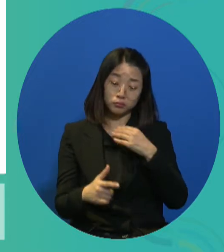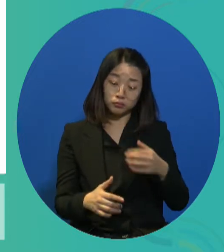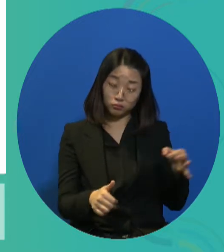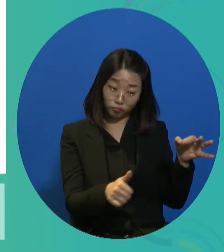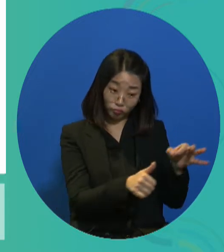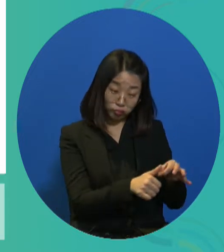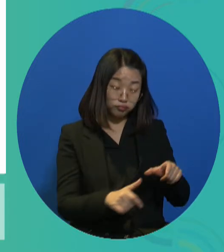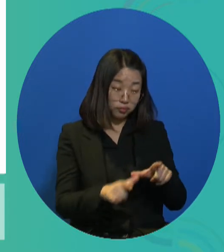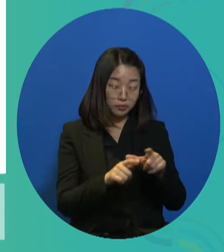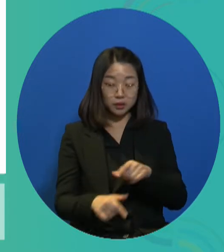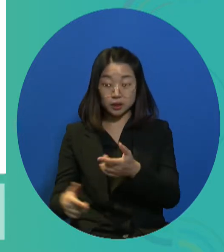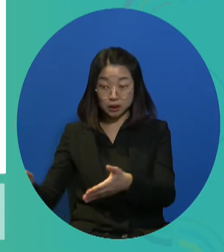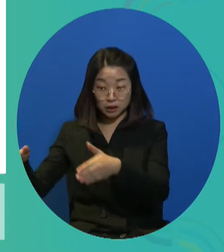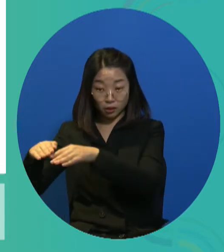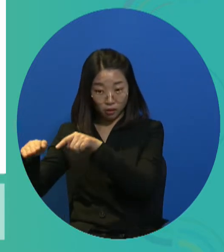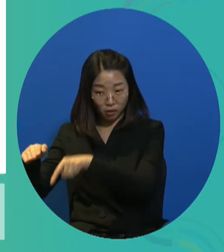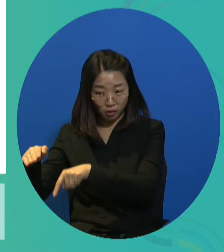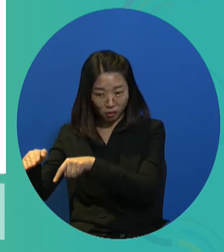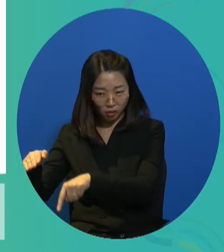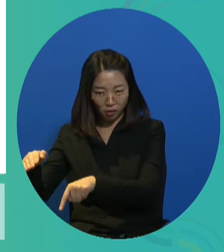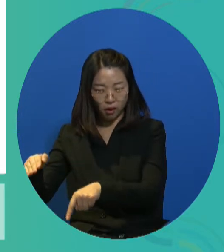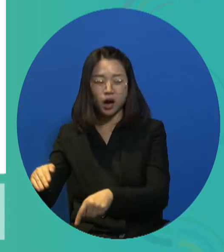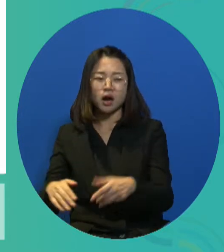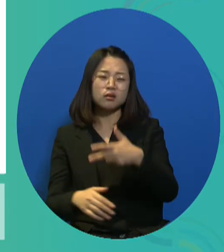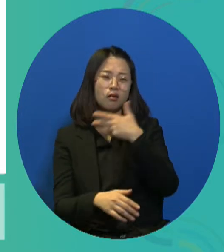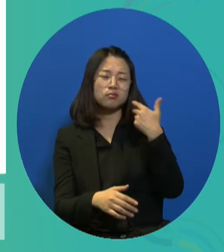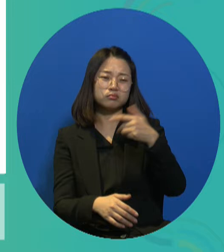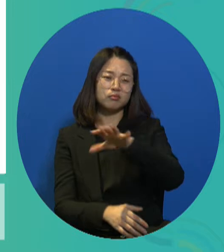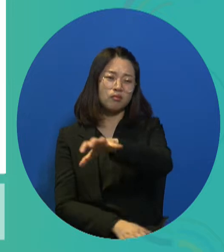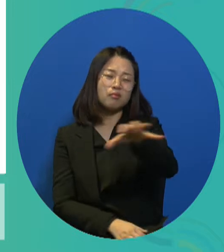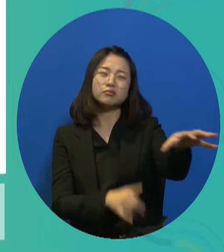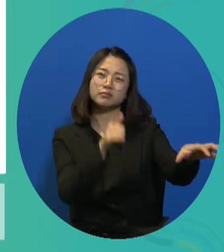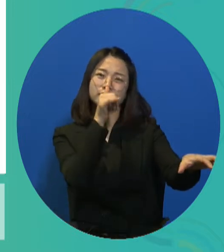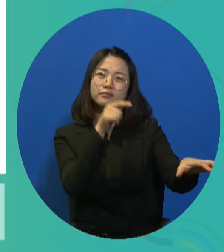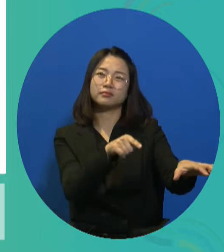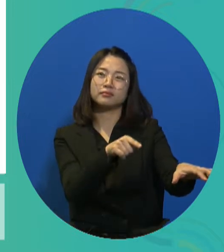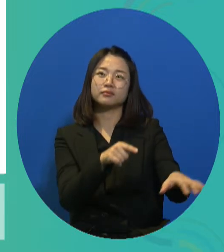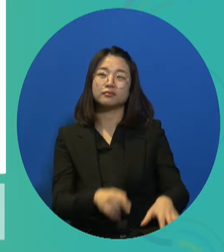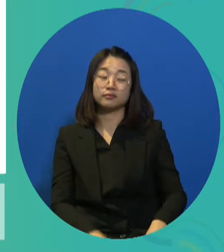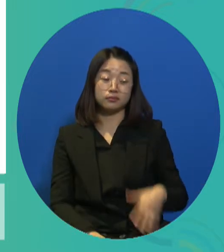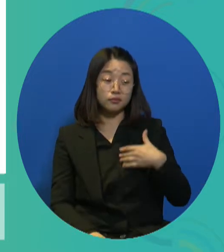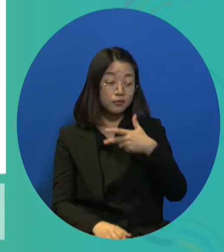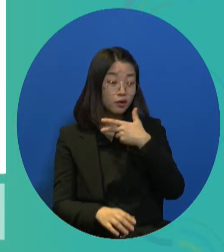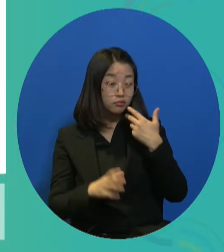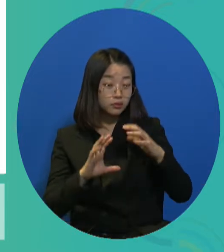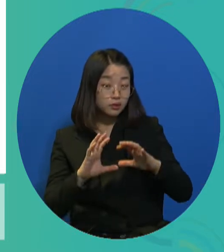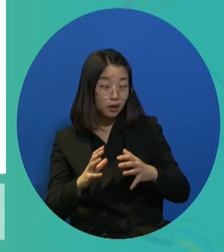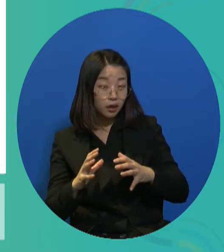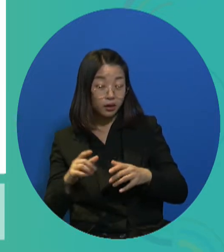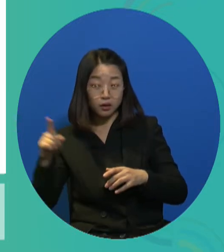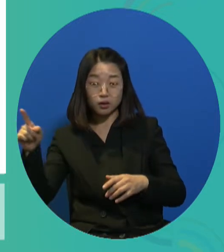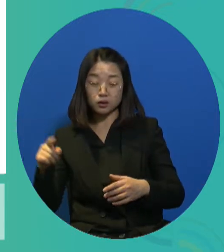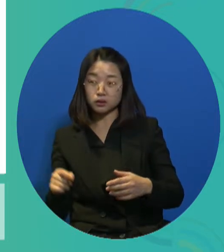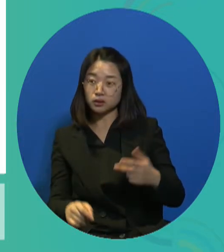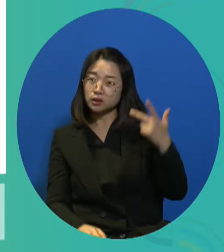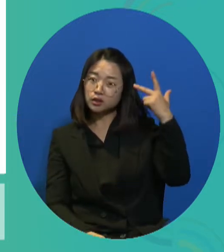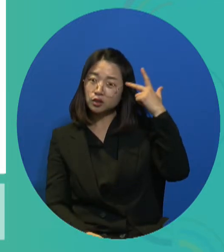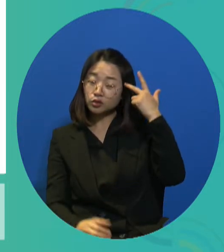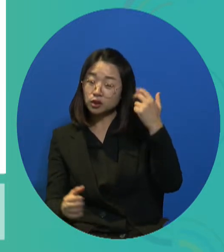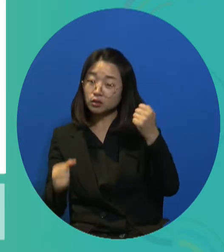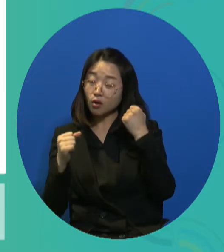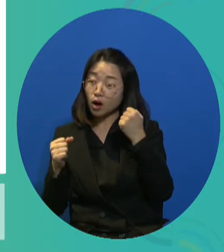remain. It's still legal to forcibly detain and treat people under the Mental Health Act